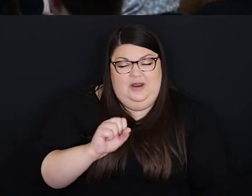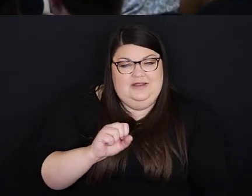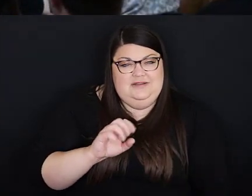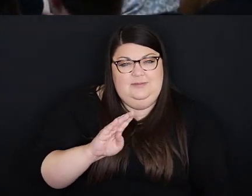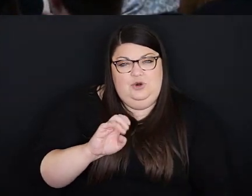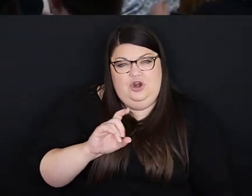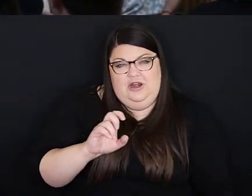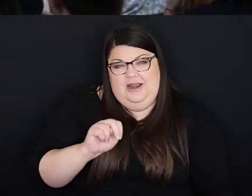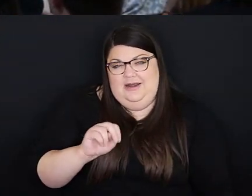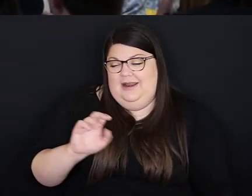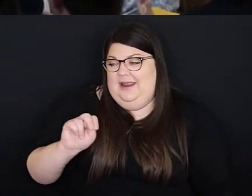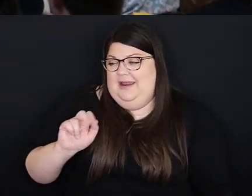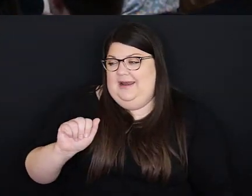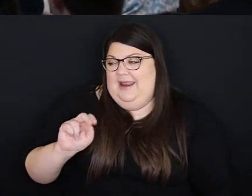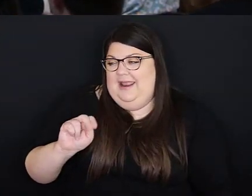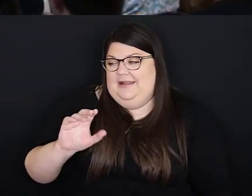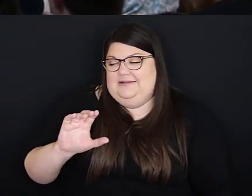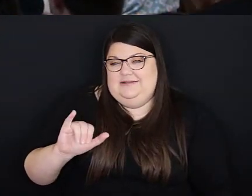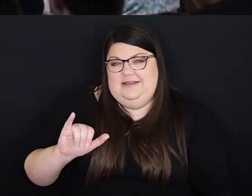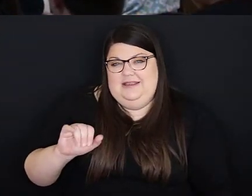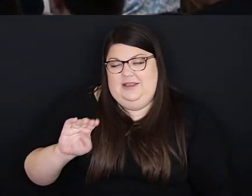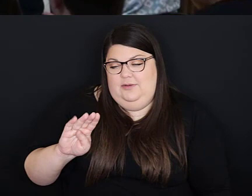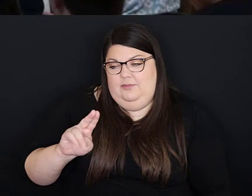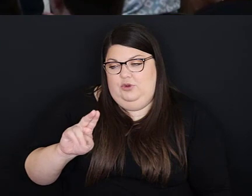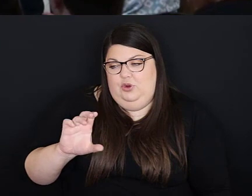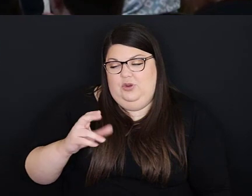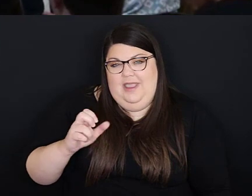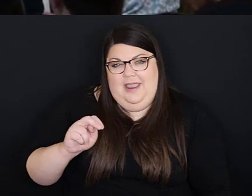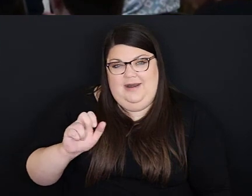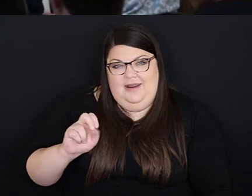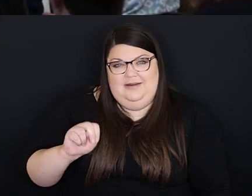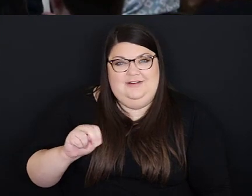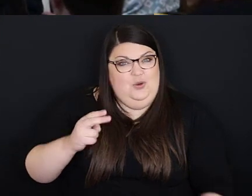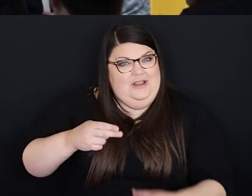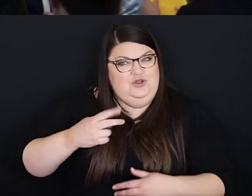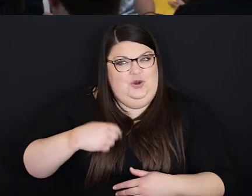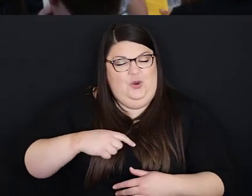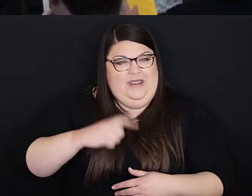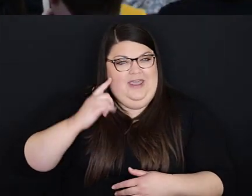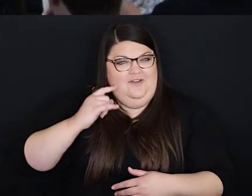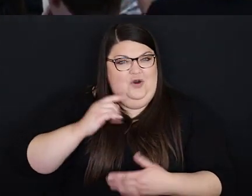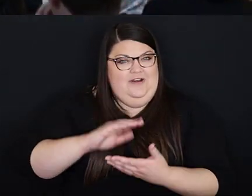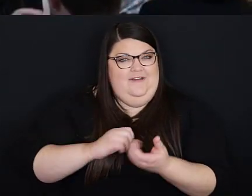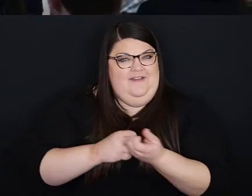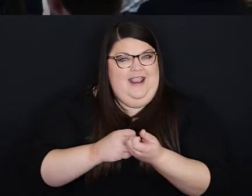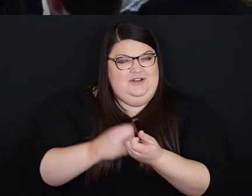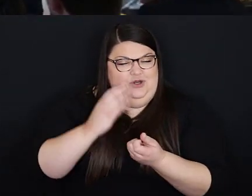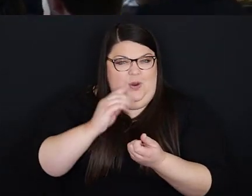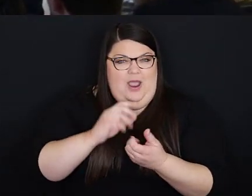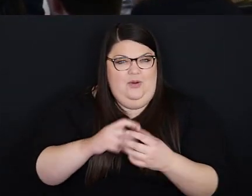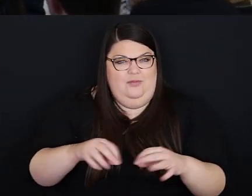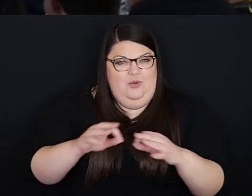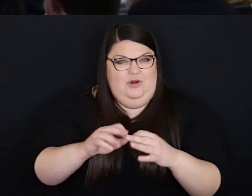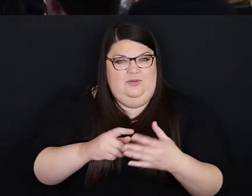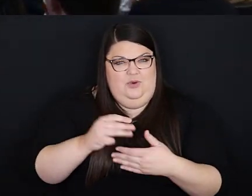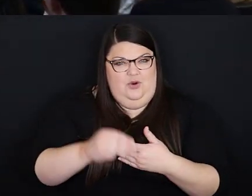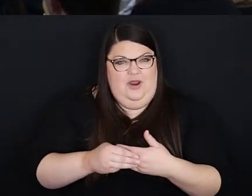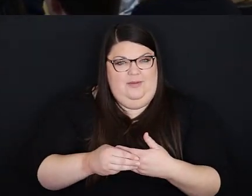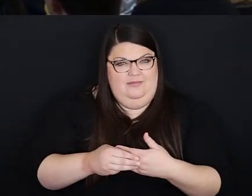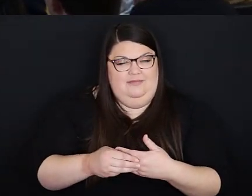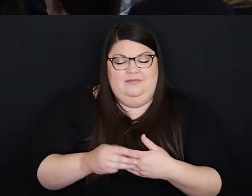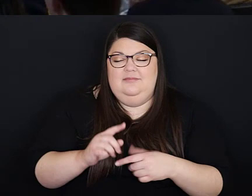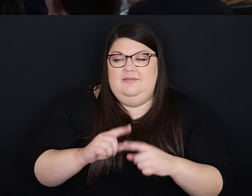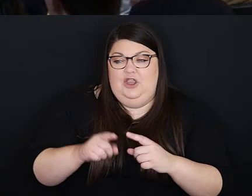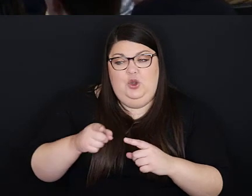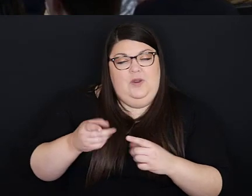Nancy Buchanan. So it's really like a history that, you know, we California fans really know how important this program was. And you were